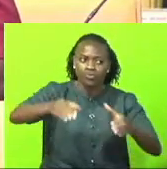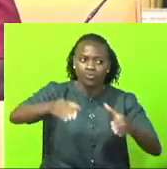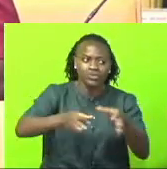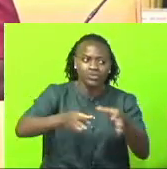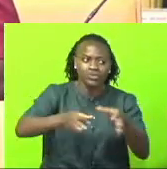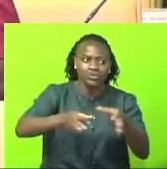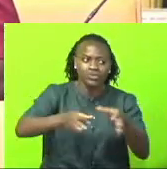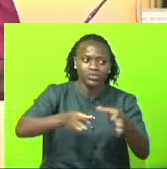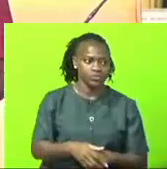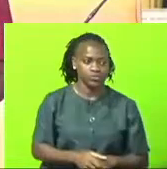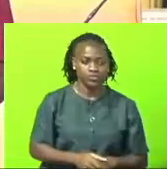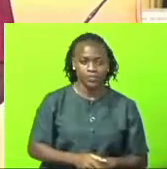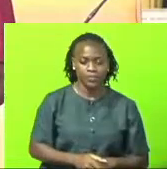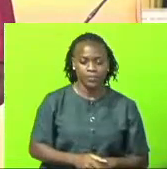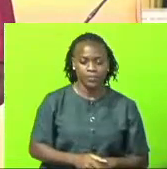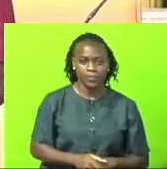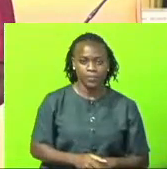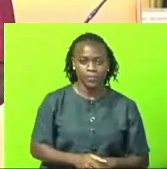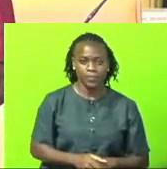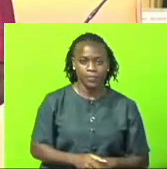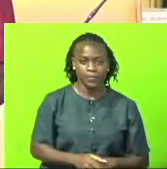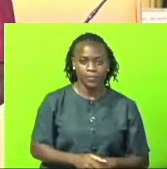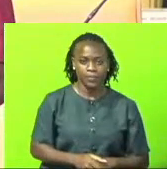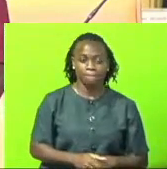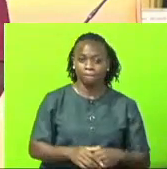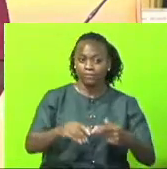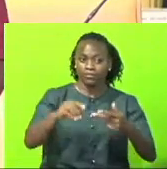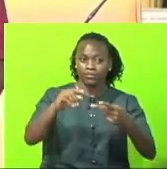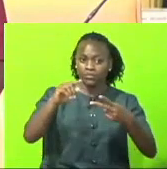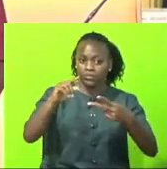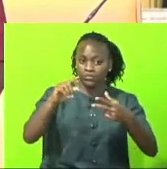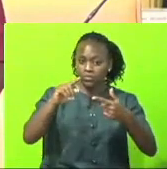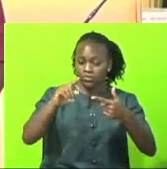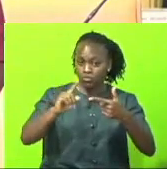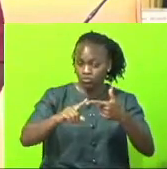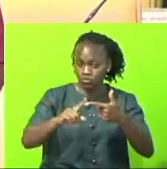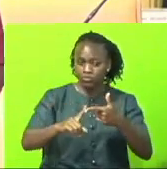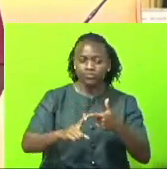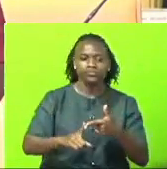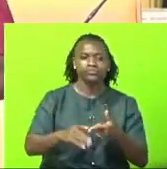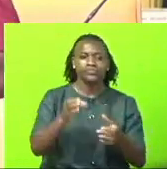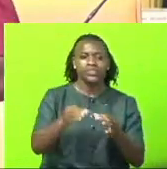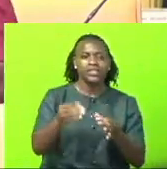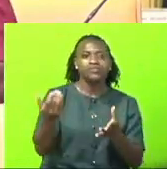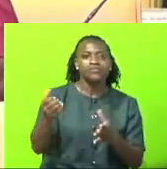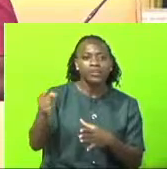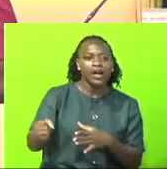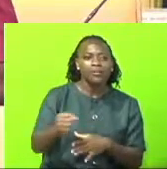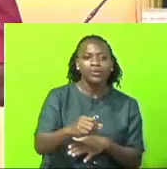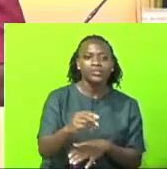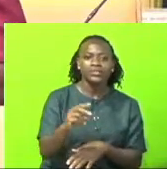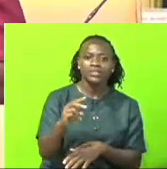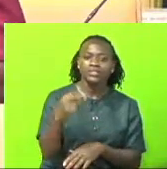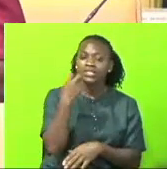interpret anything. B, if he's elected as Speaker of Parliament, Mr. Speaker,